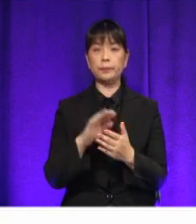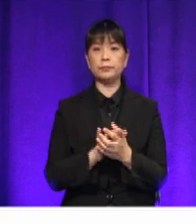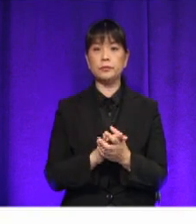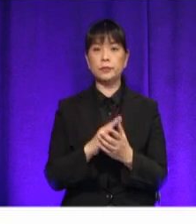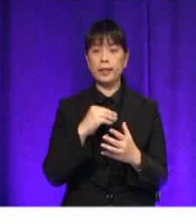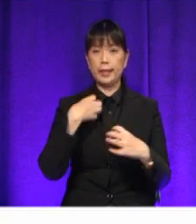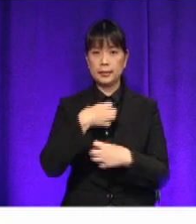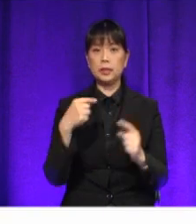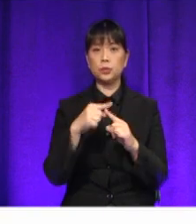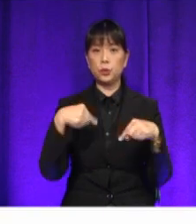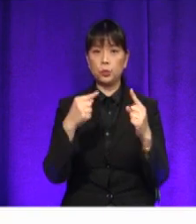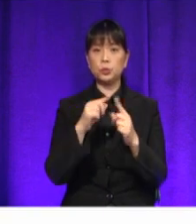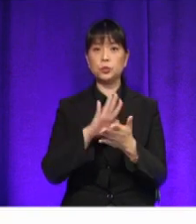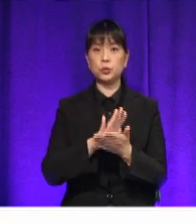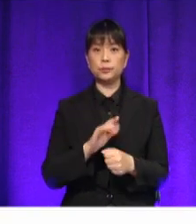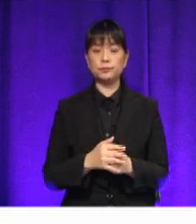school.